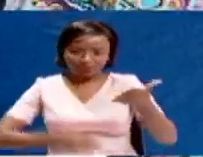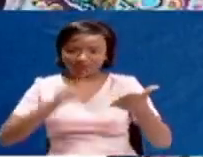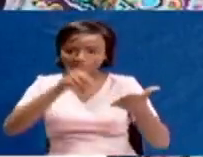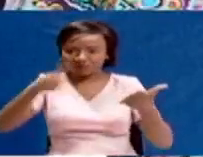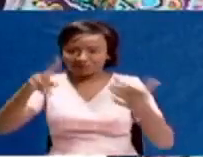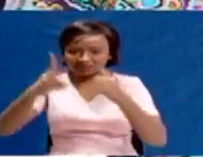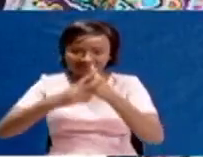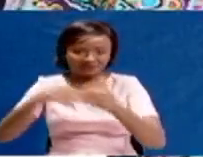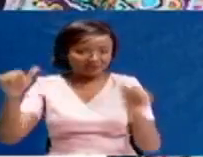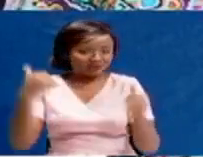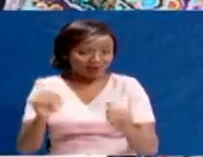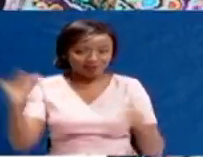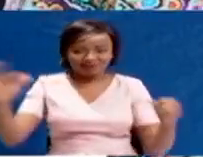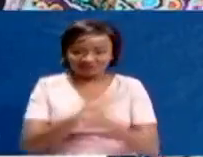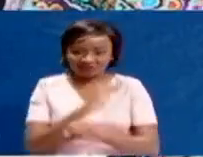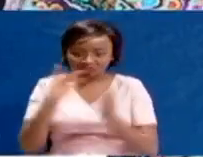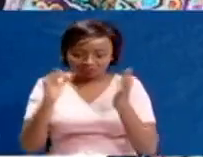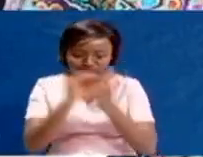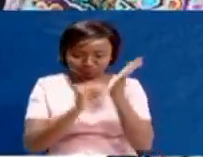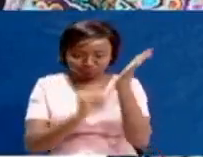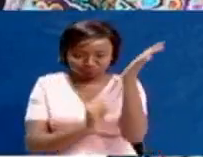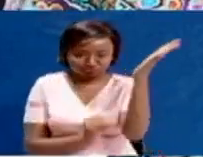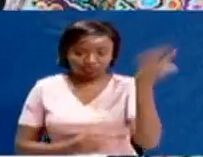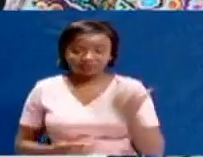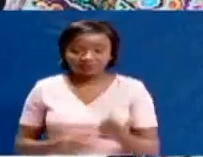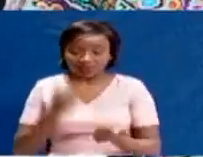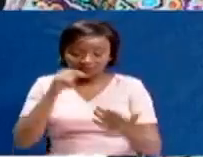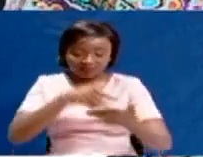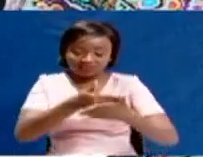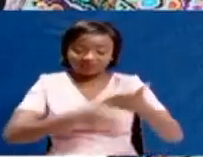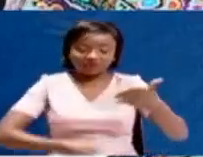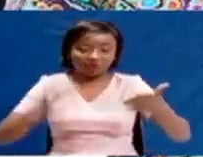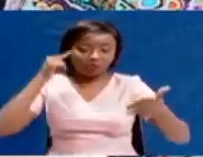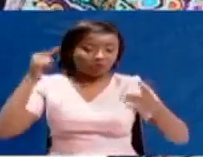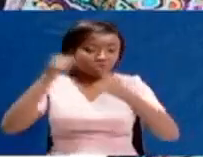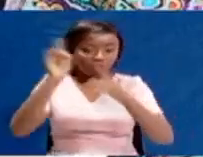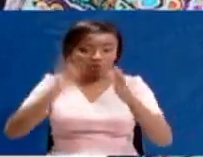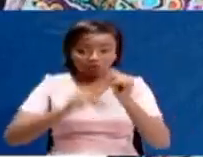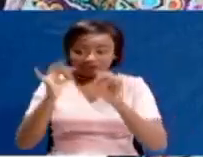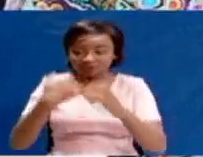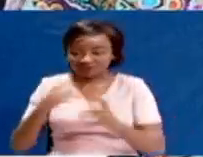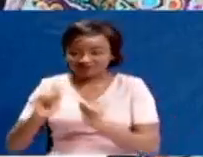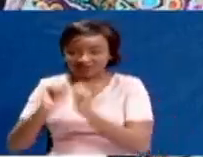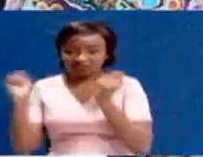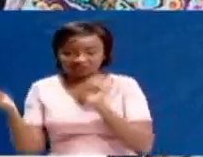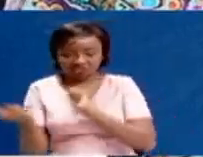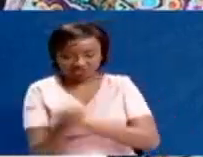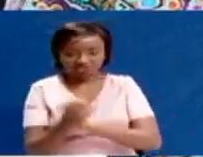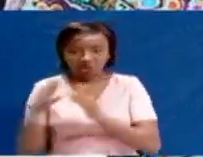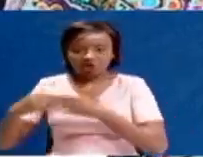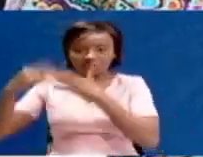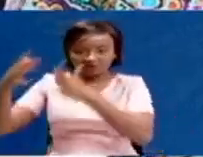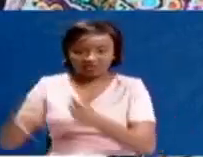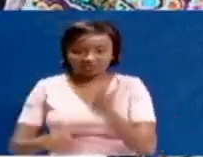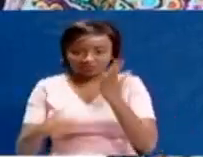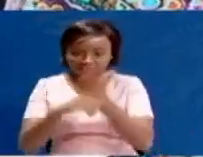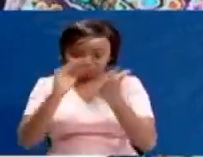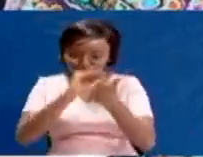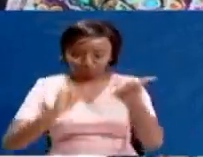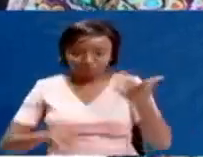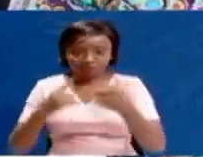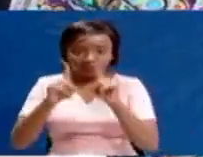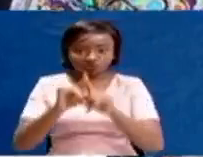form. PP7 is a form that is used to when there's change of leadership of the NEMs. And when you look at the constitution of our